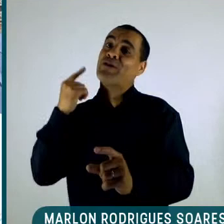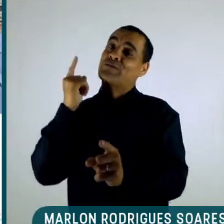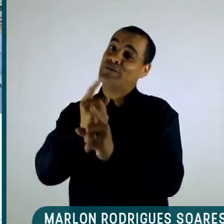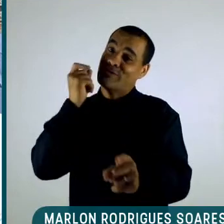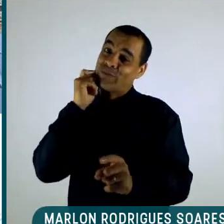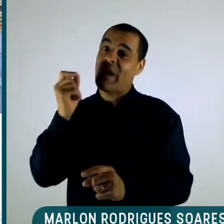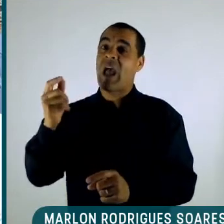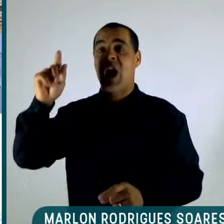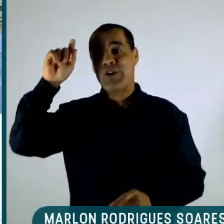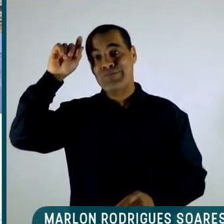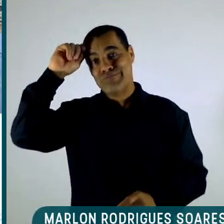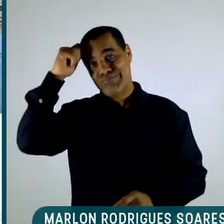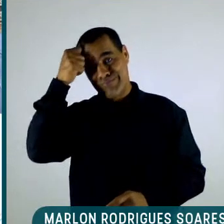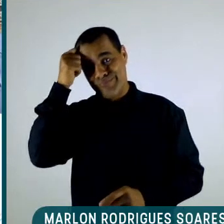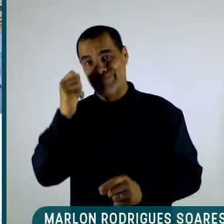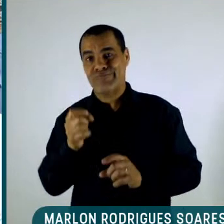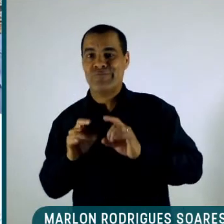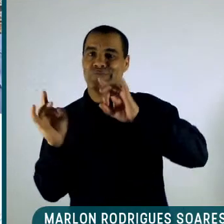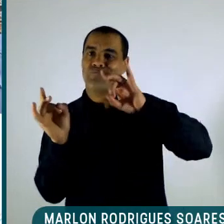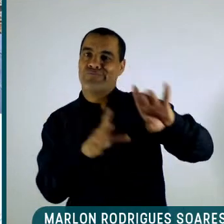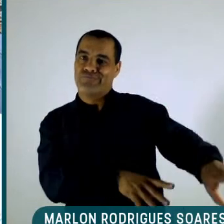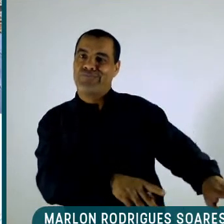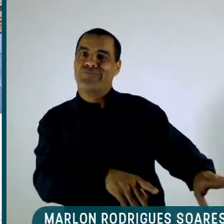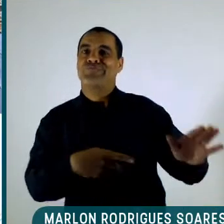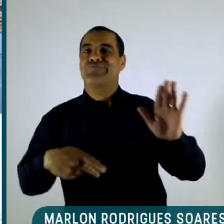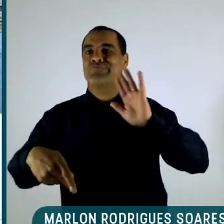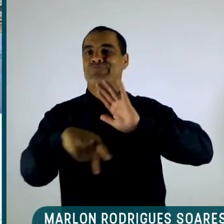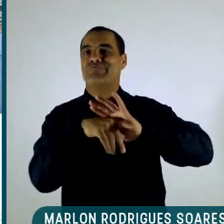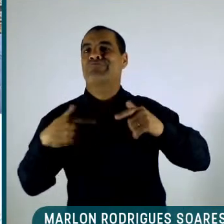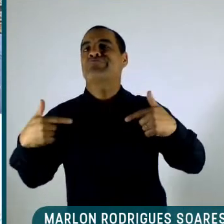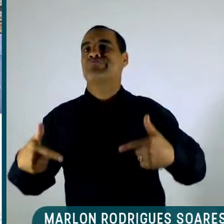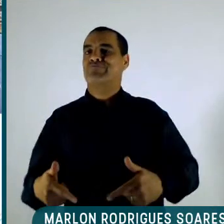when we had slavery.